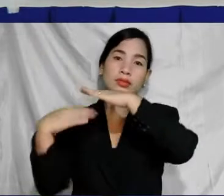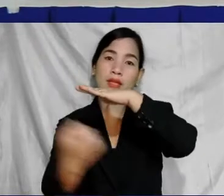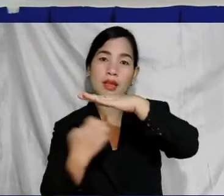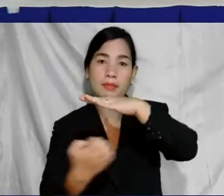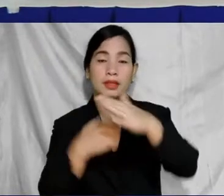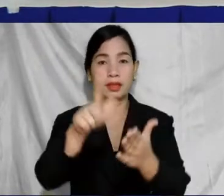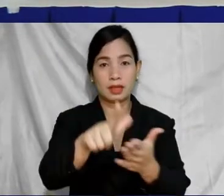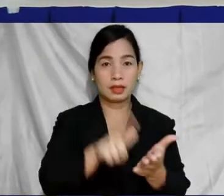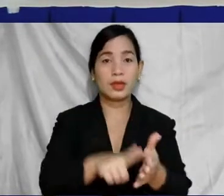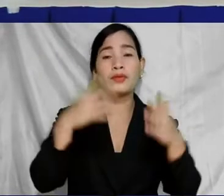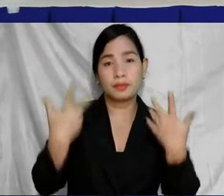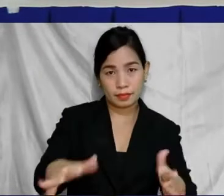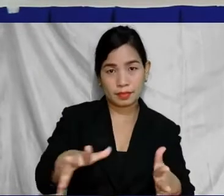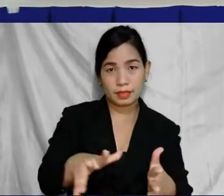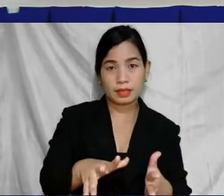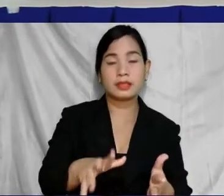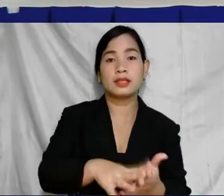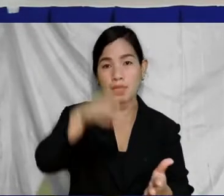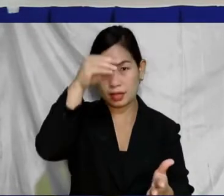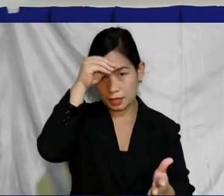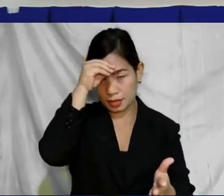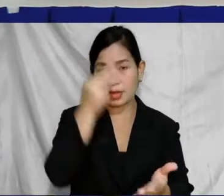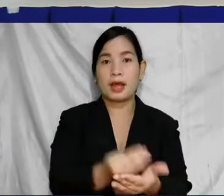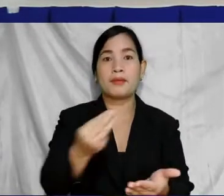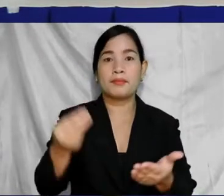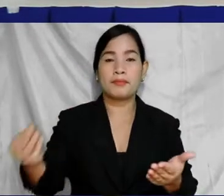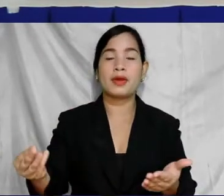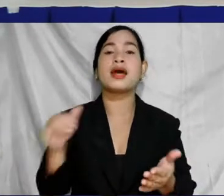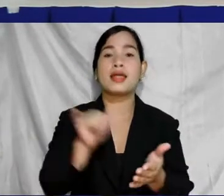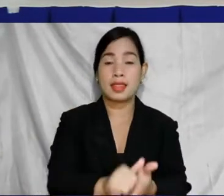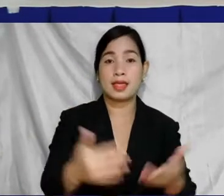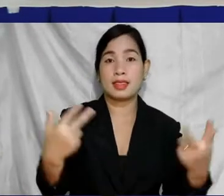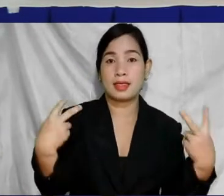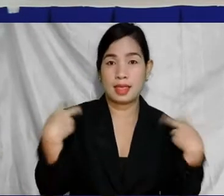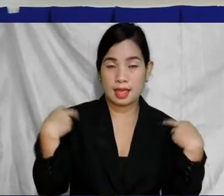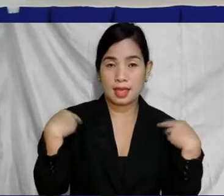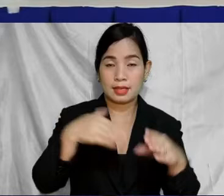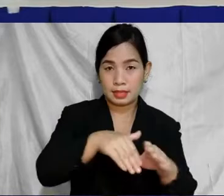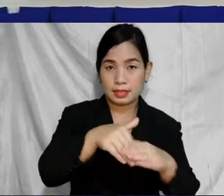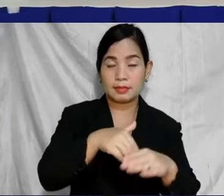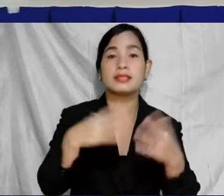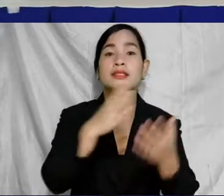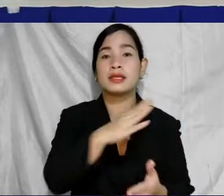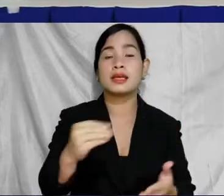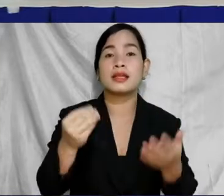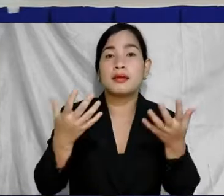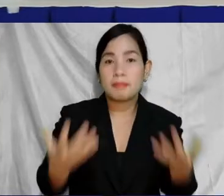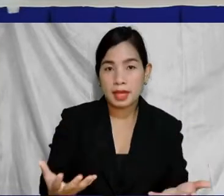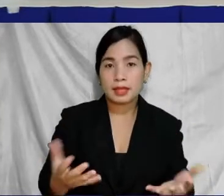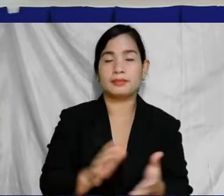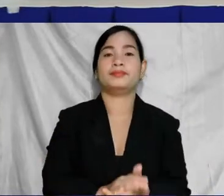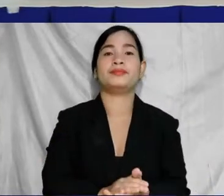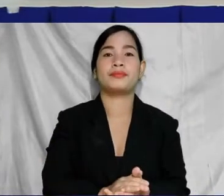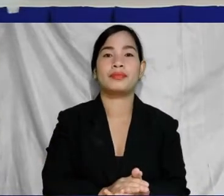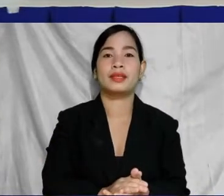Thinking back in your elementary science lessons, you have learned that matter is anything that occupies space and has